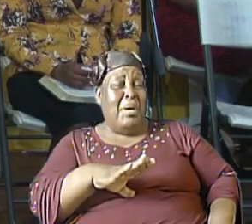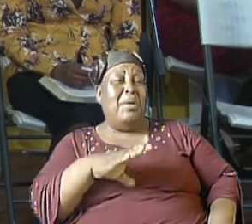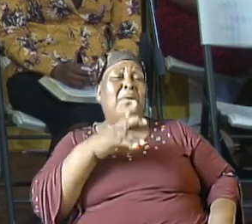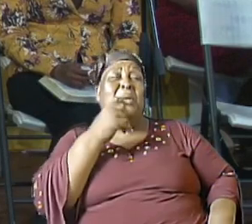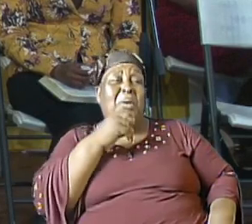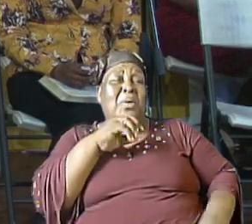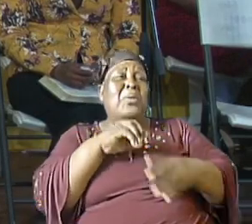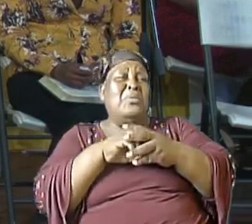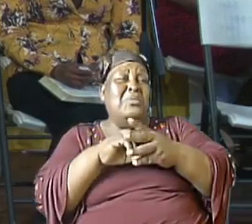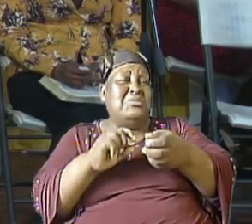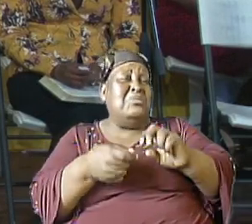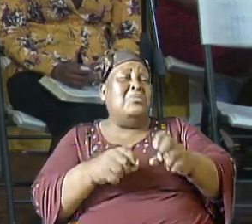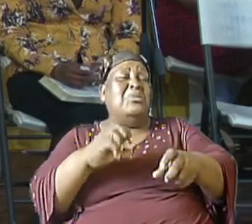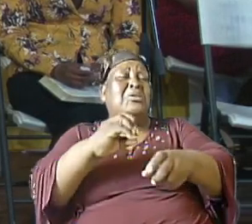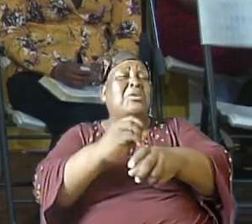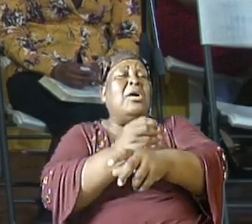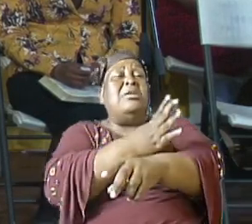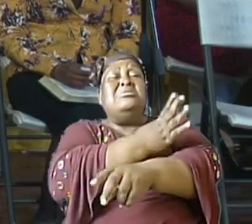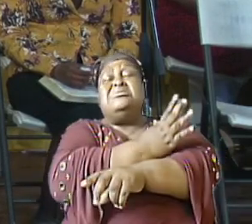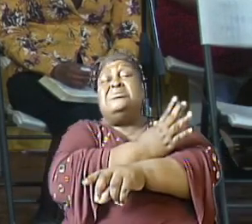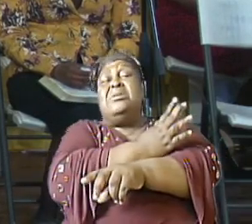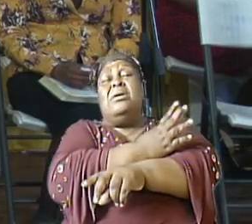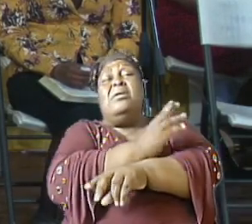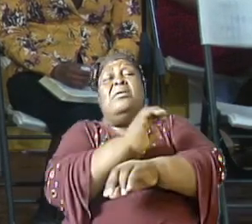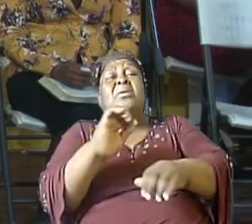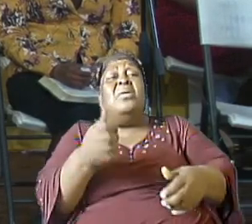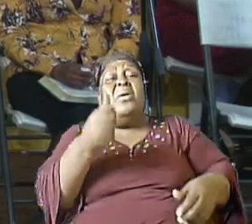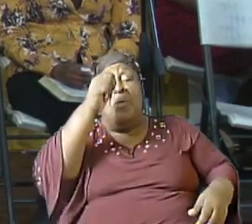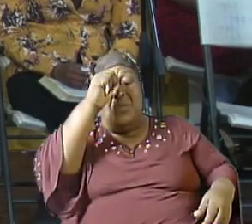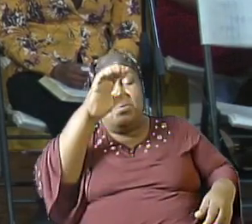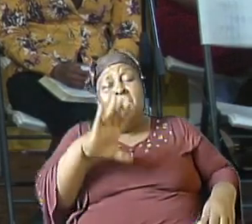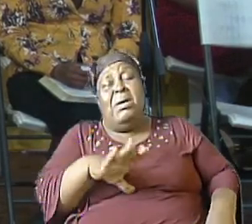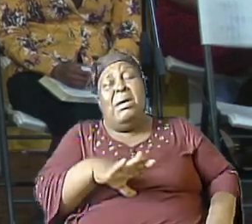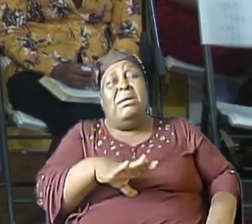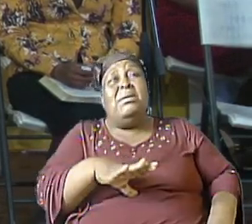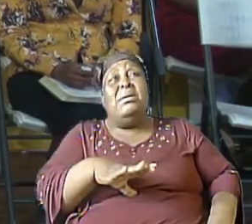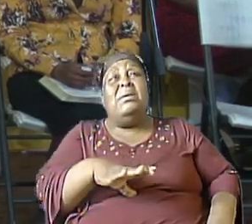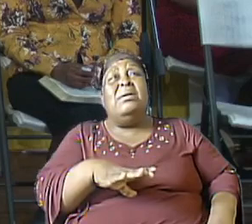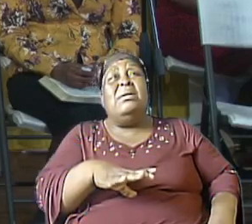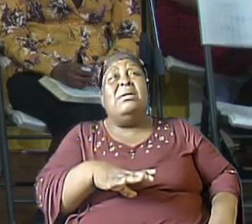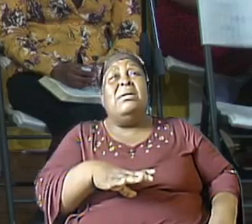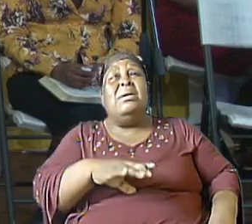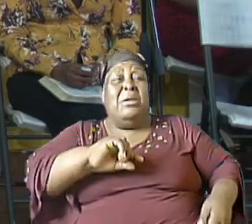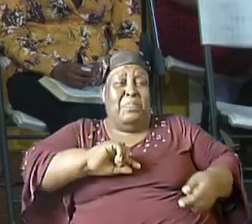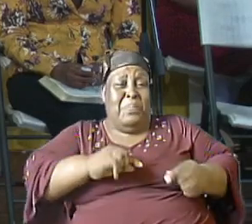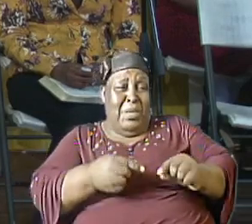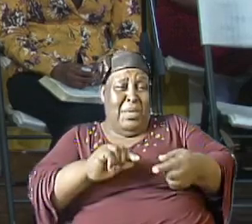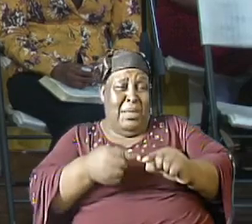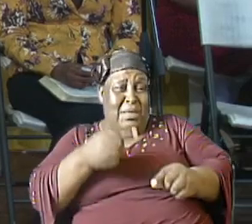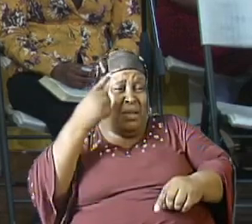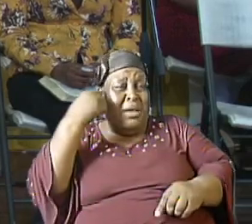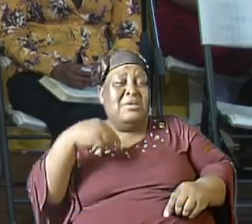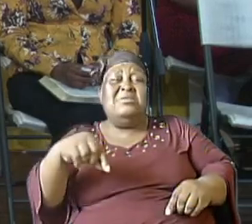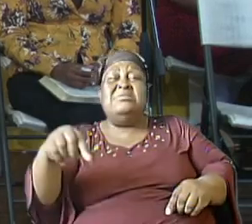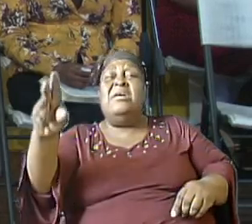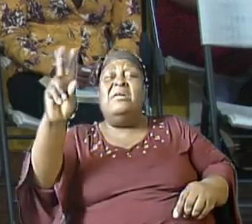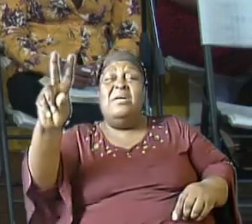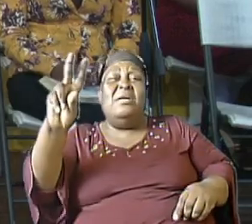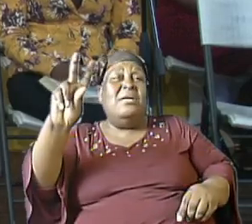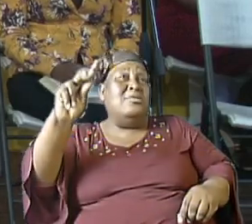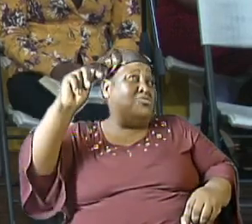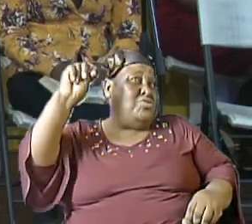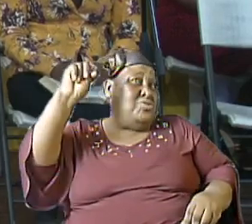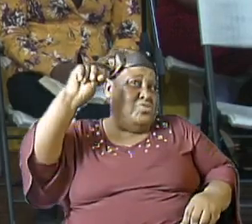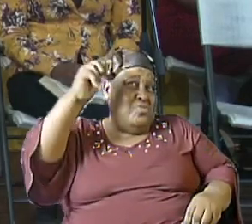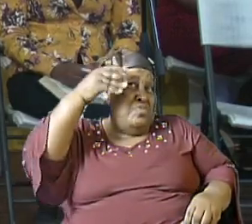agony with cancer. I know the man who is in agony because of a tumor in